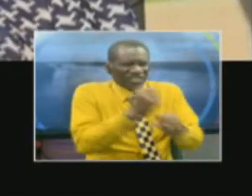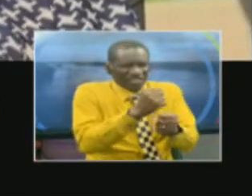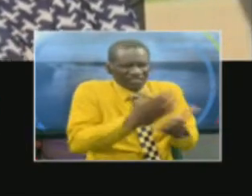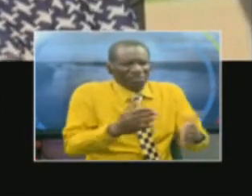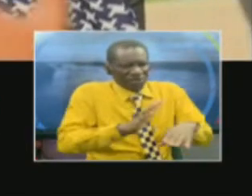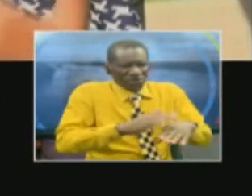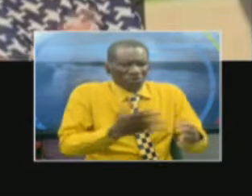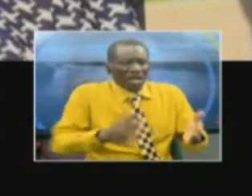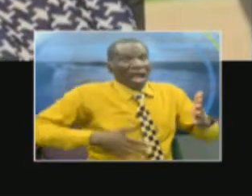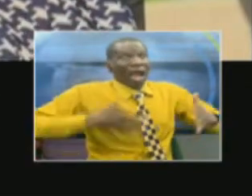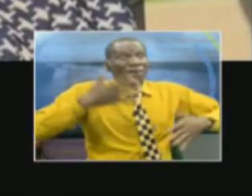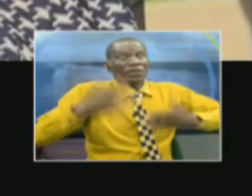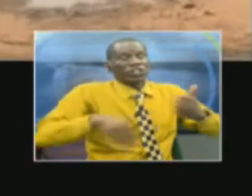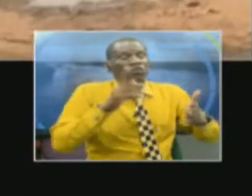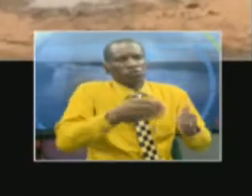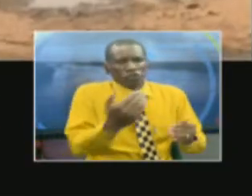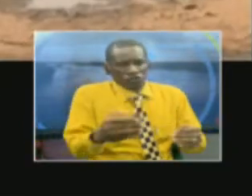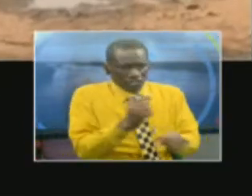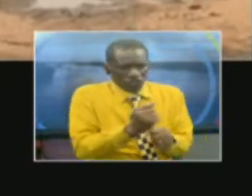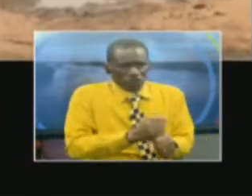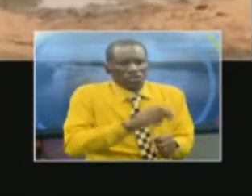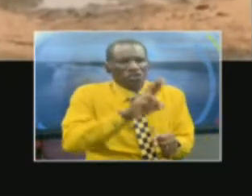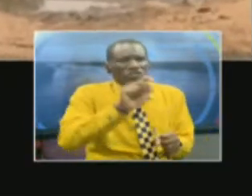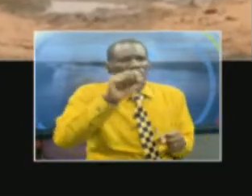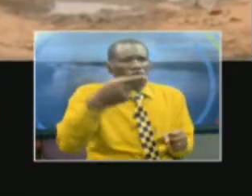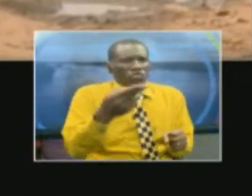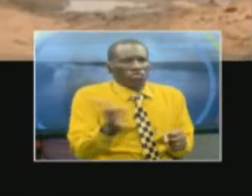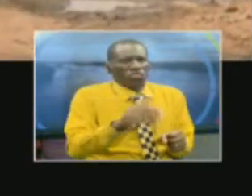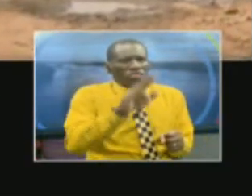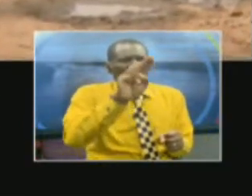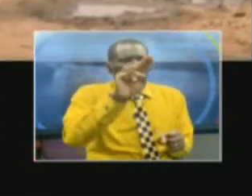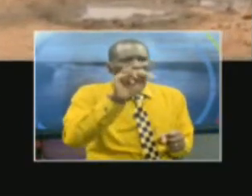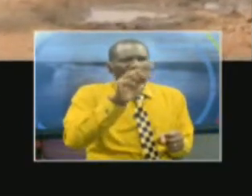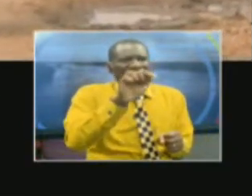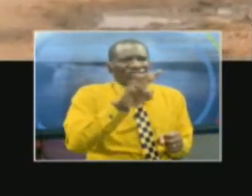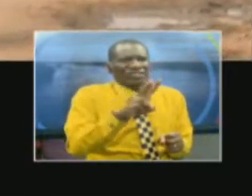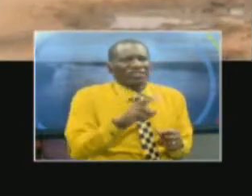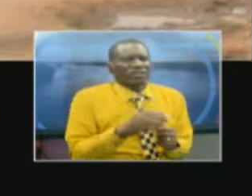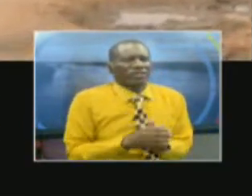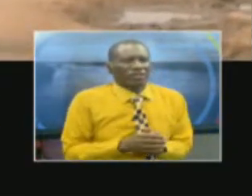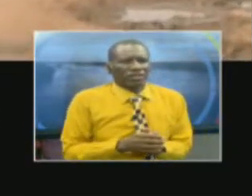they appreciate. Ruth Sarmoi, NTV.